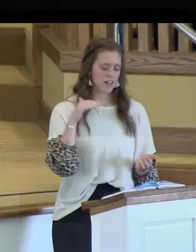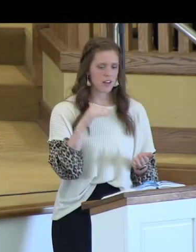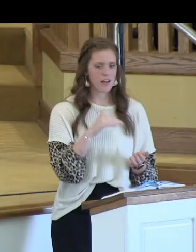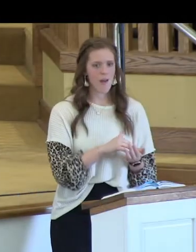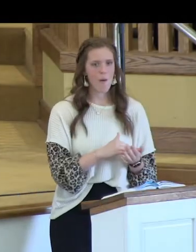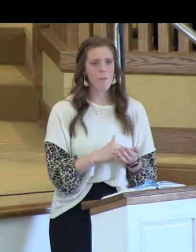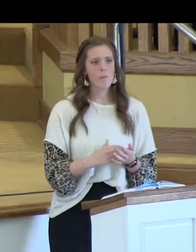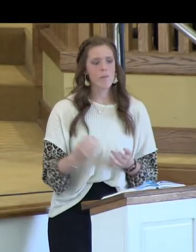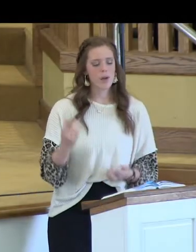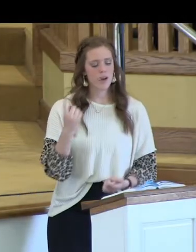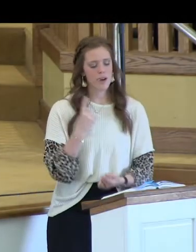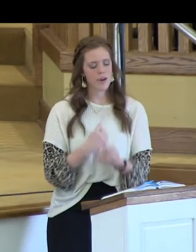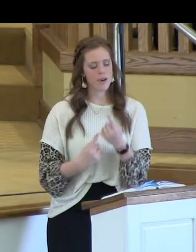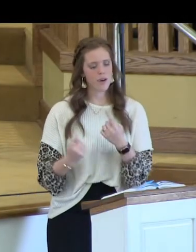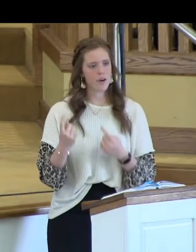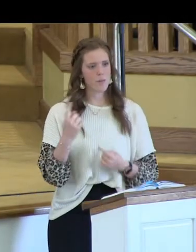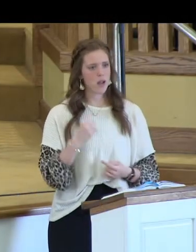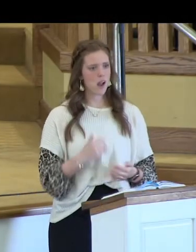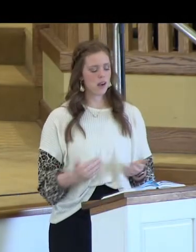again.